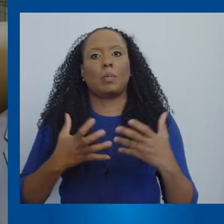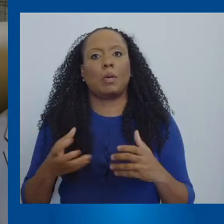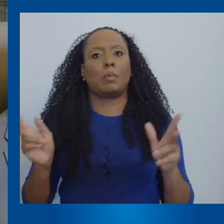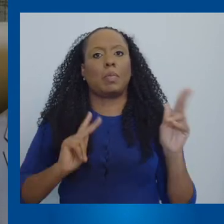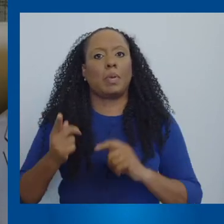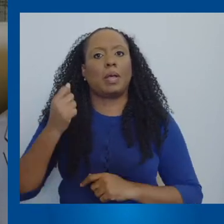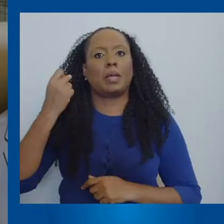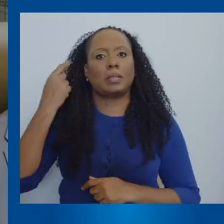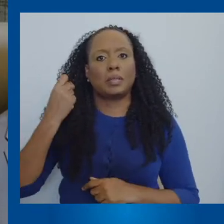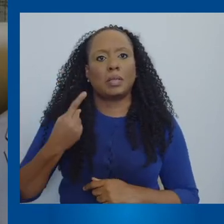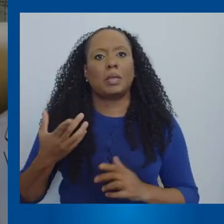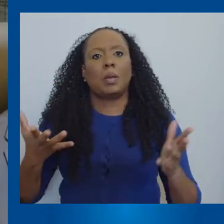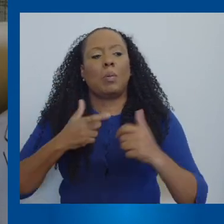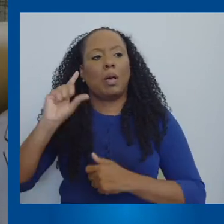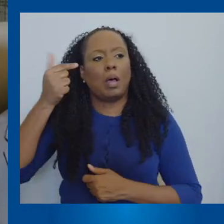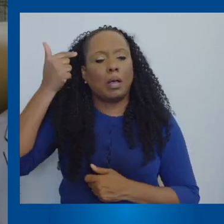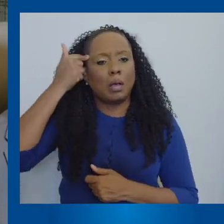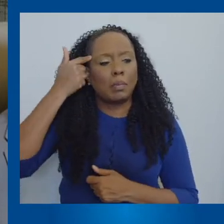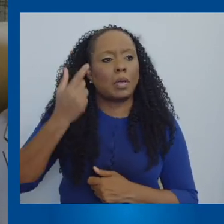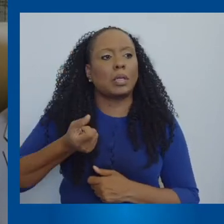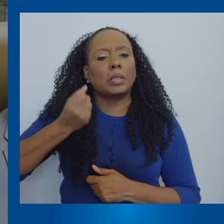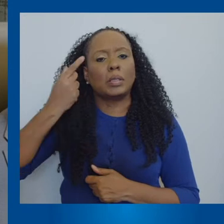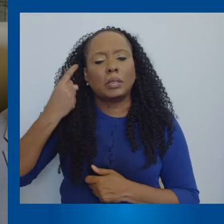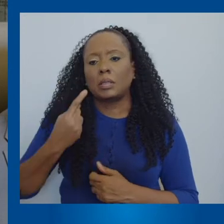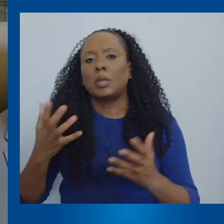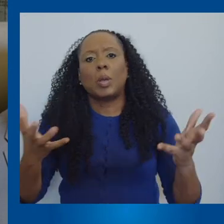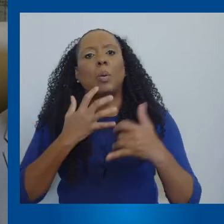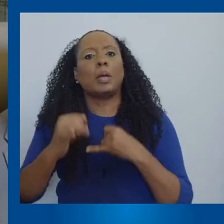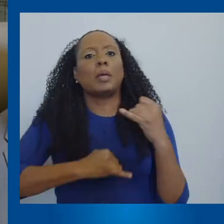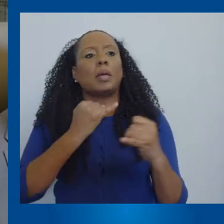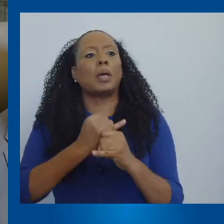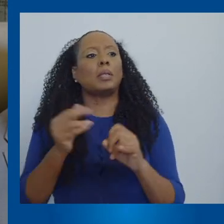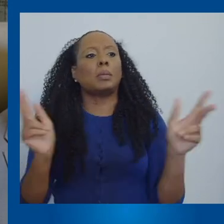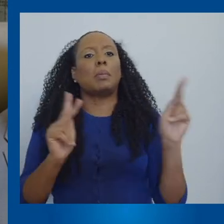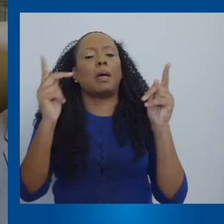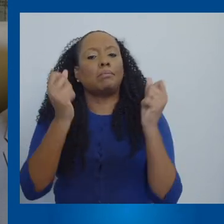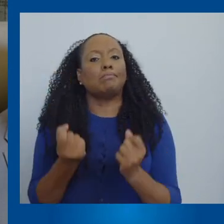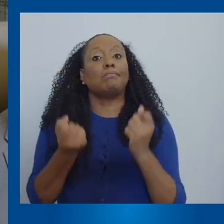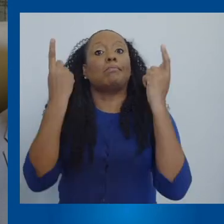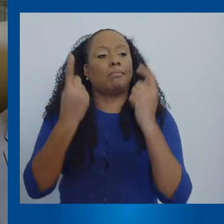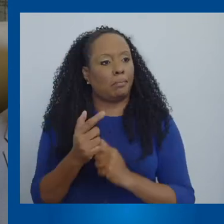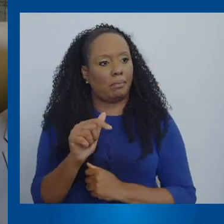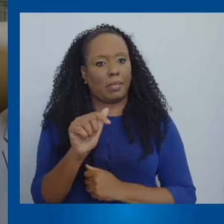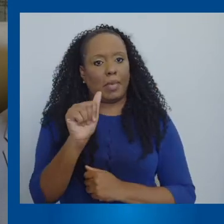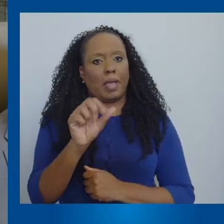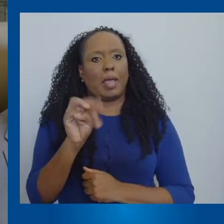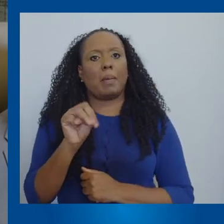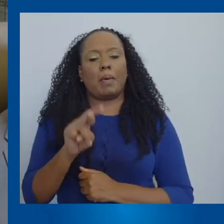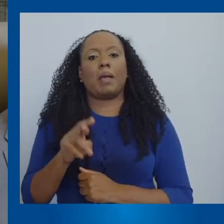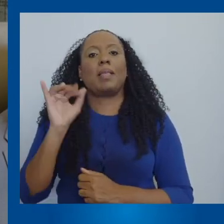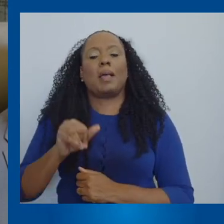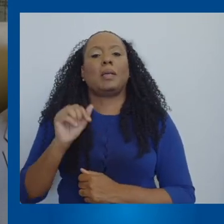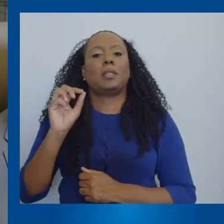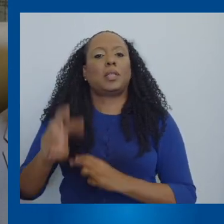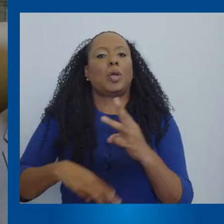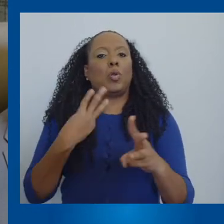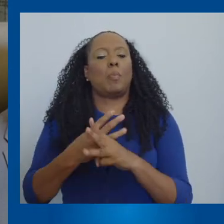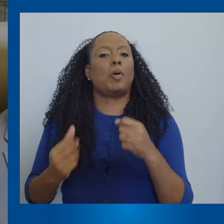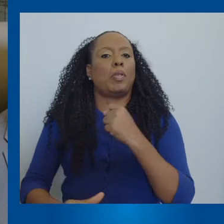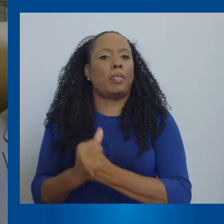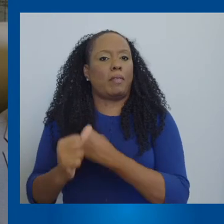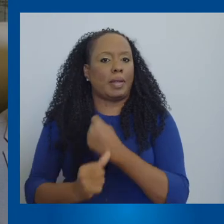governments realize, making authorities realize, making the international community realize that AMR is a global threat, and then